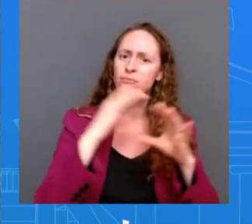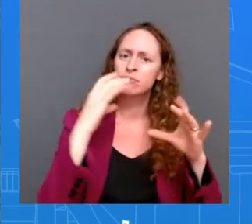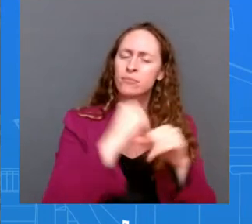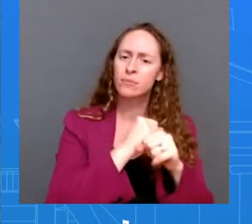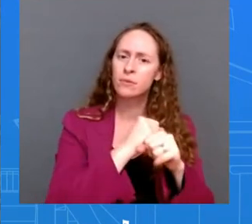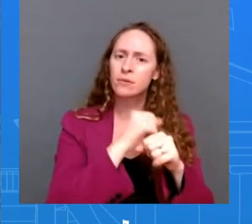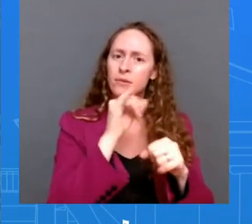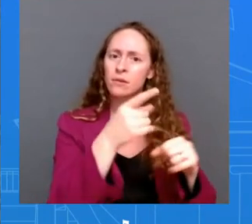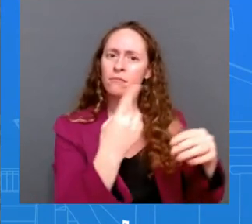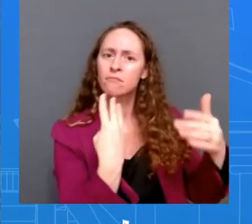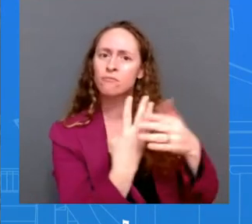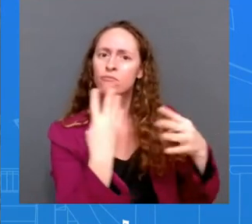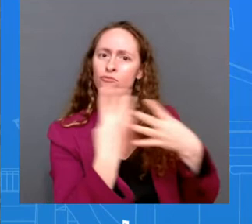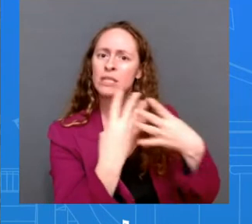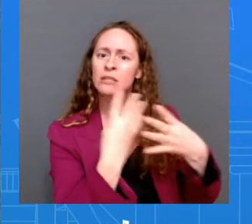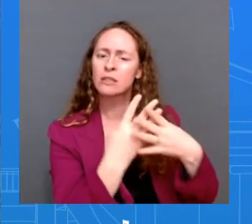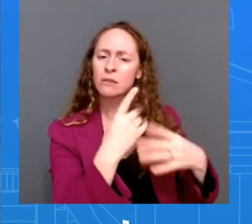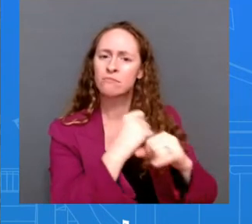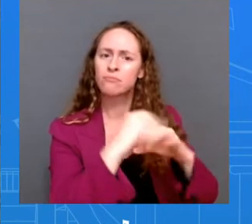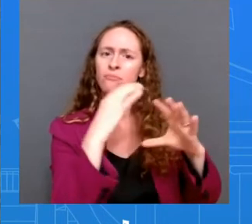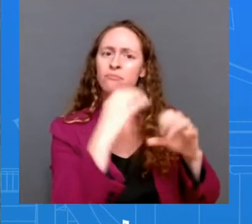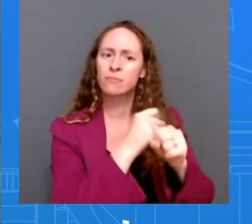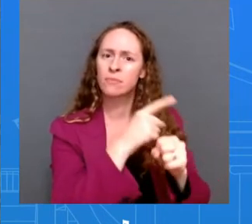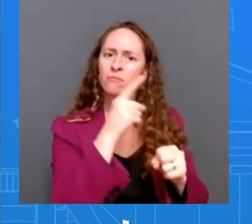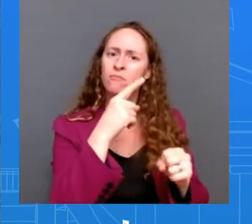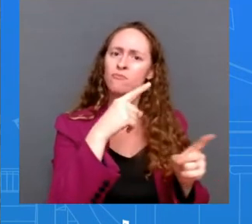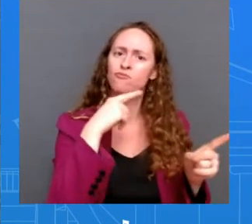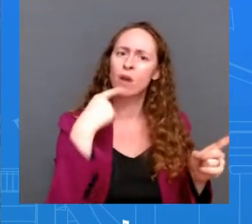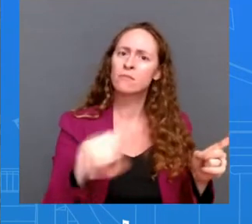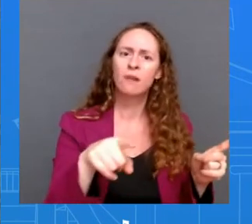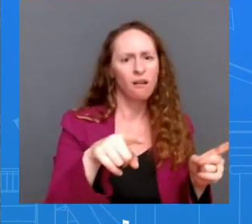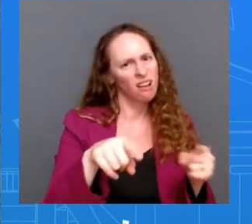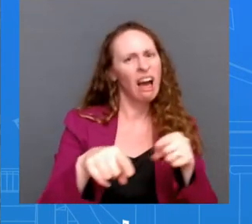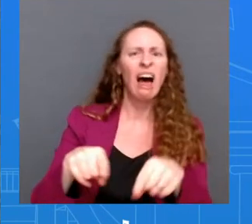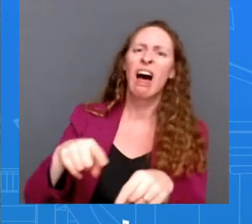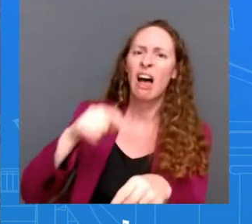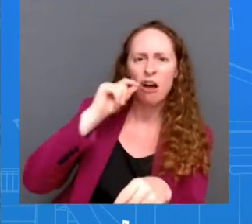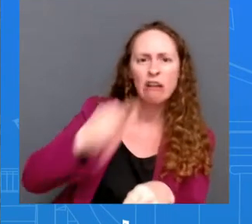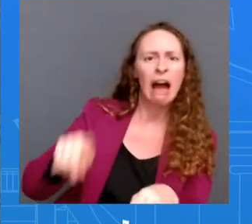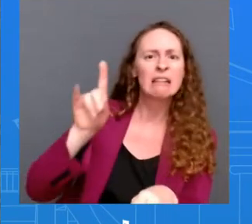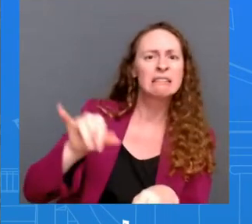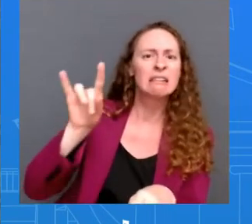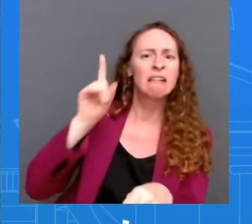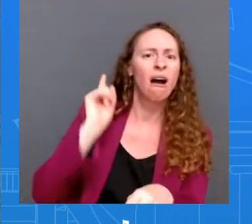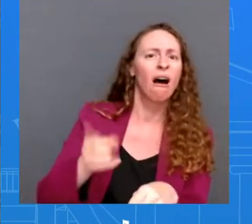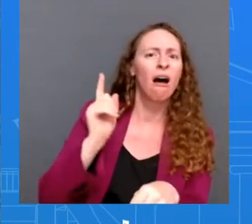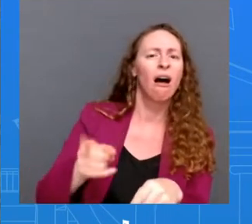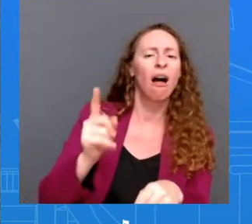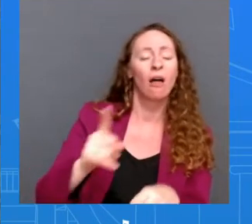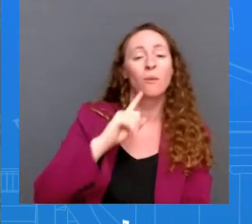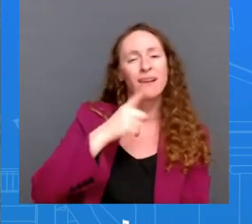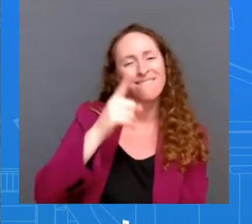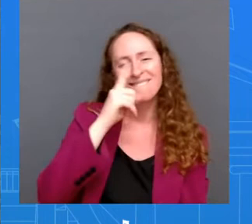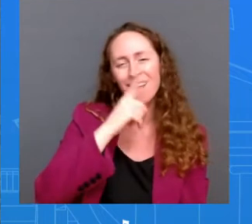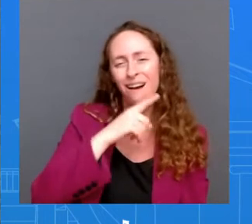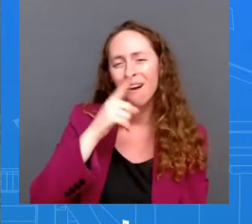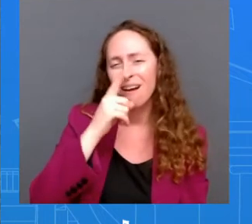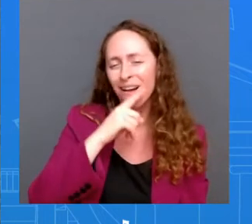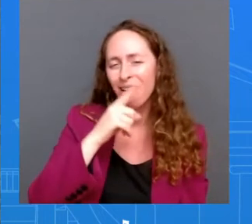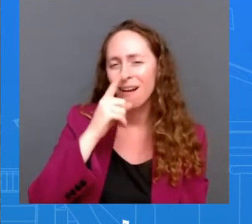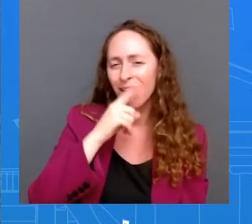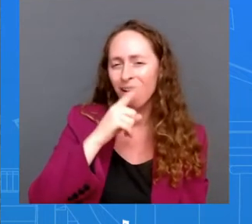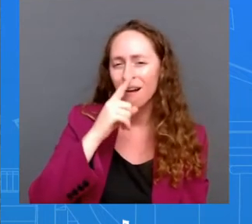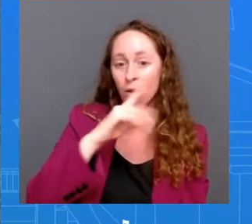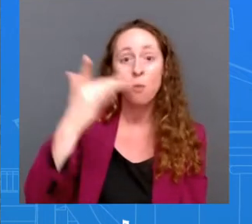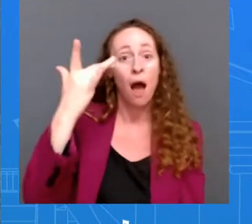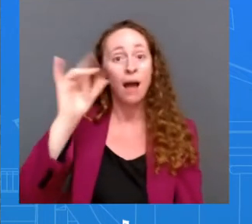to frame the Ukrainian armed forces in anticipation of journalists and potential investigators visiting the site of the attack. In fact, we've already seen